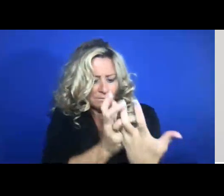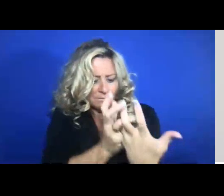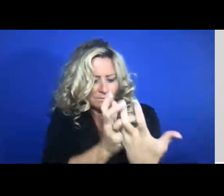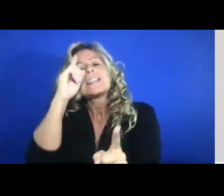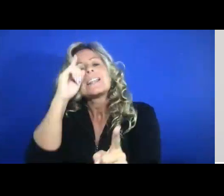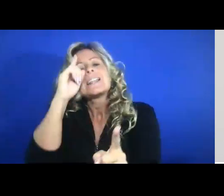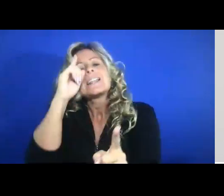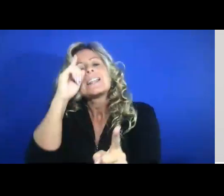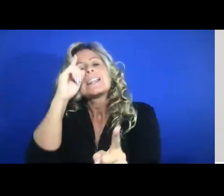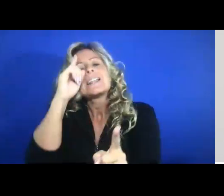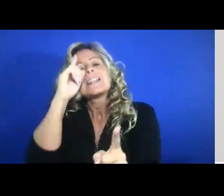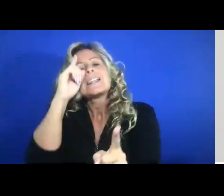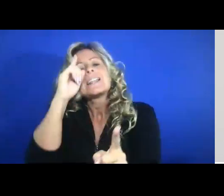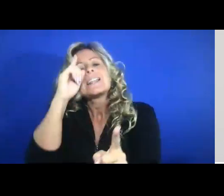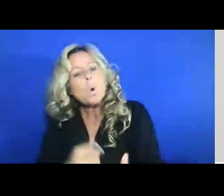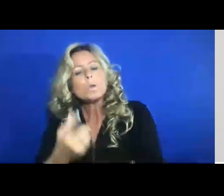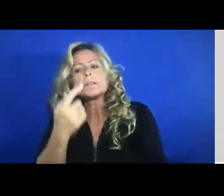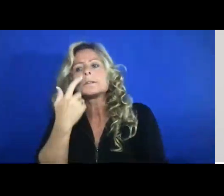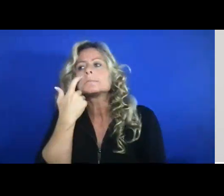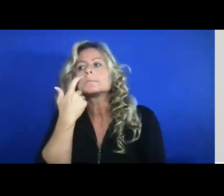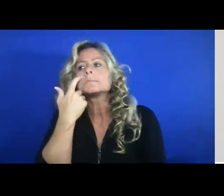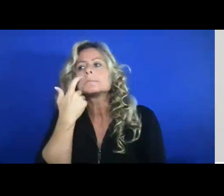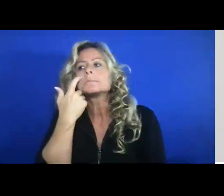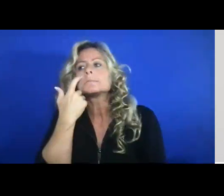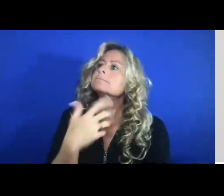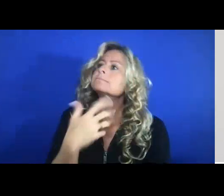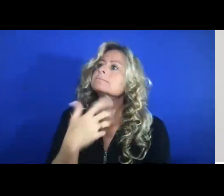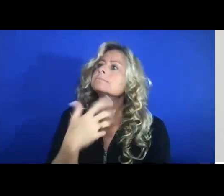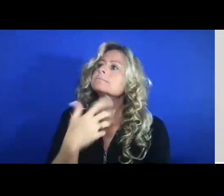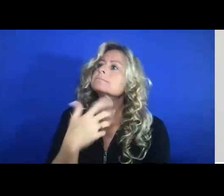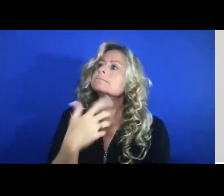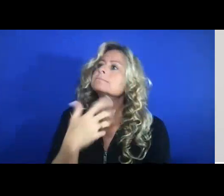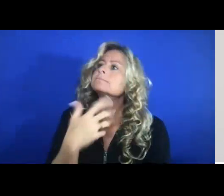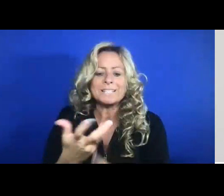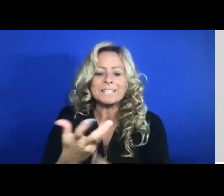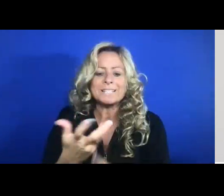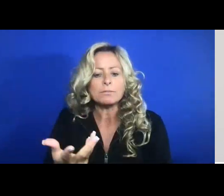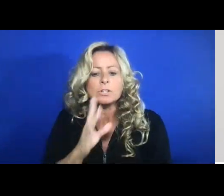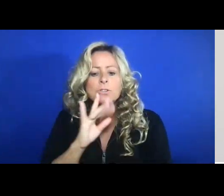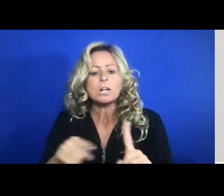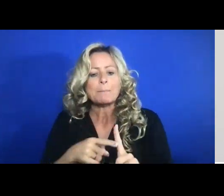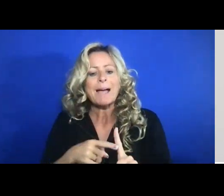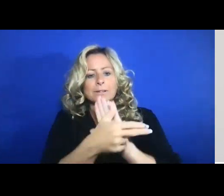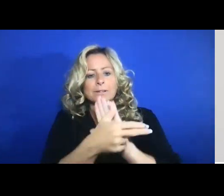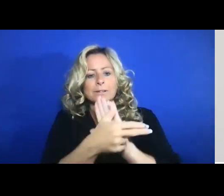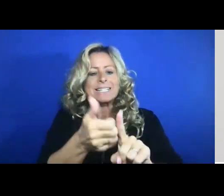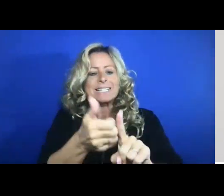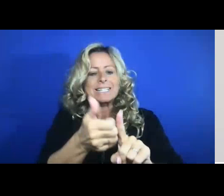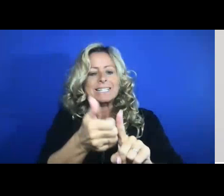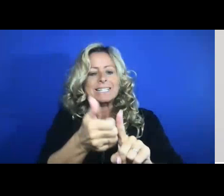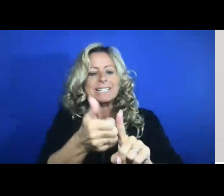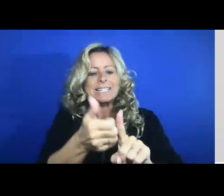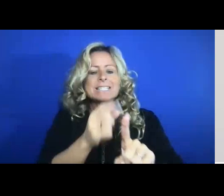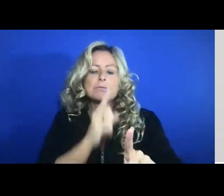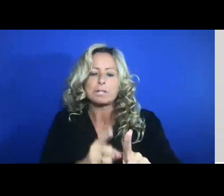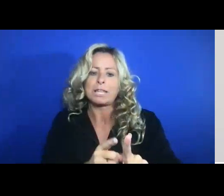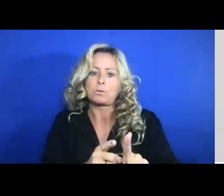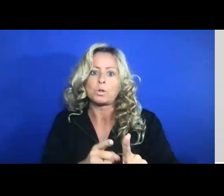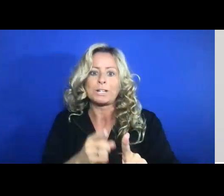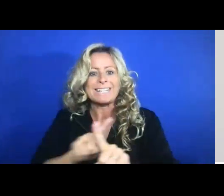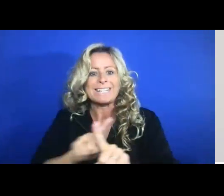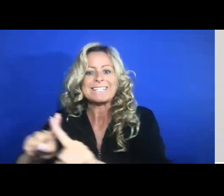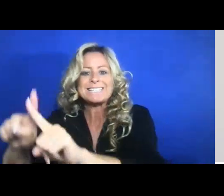And I think that the goal of this is stopping stigma around medications, right? We're in different